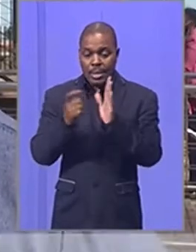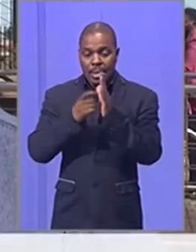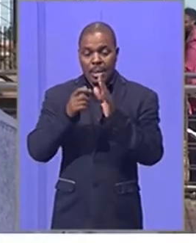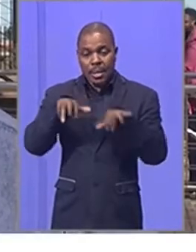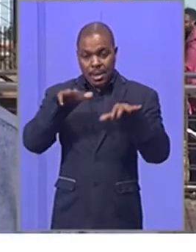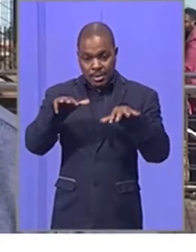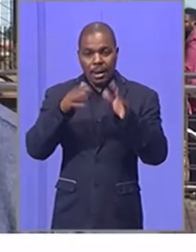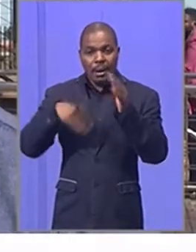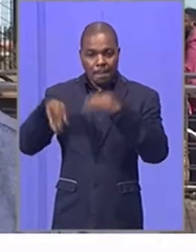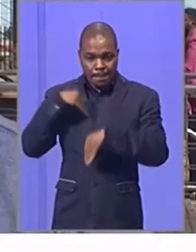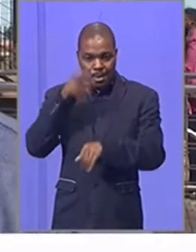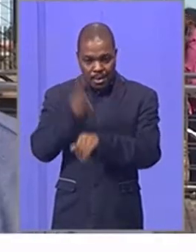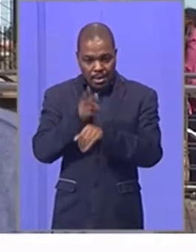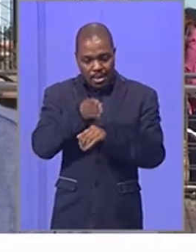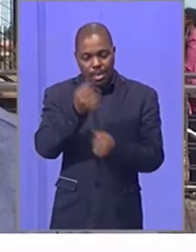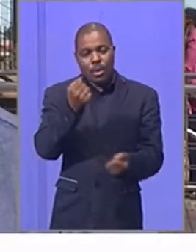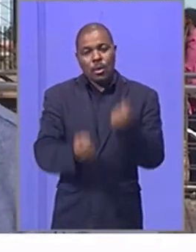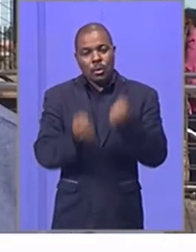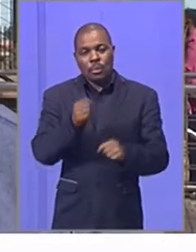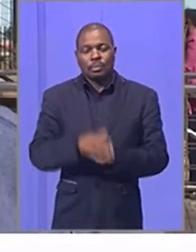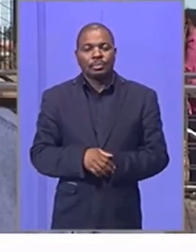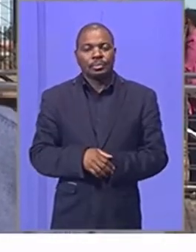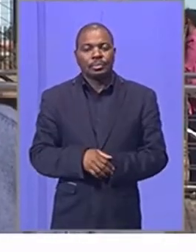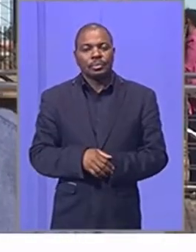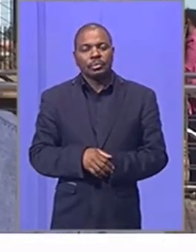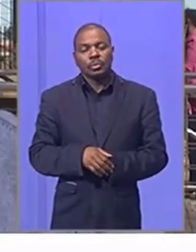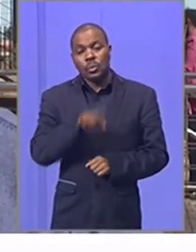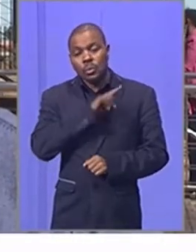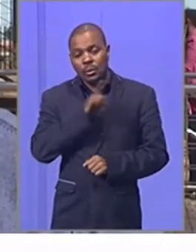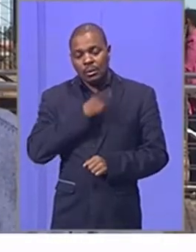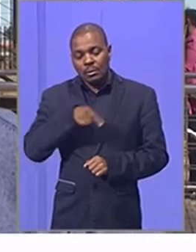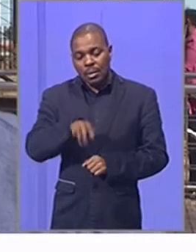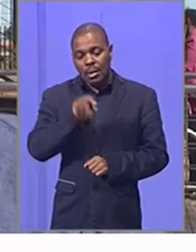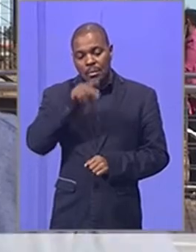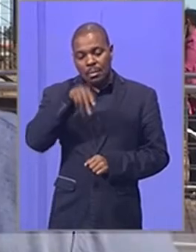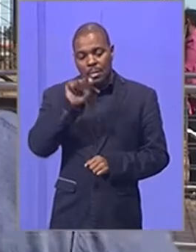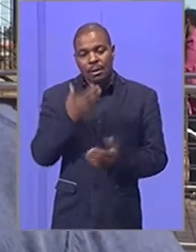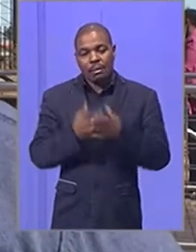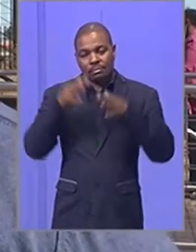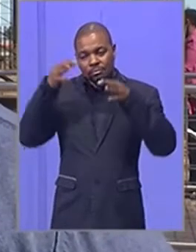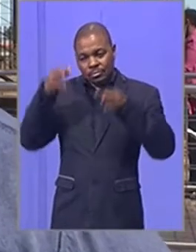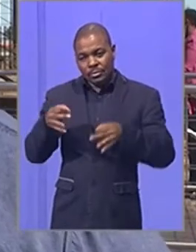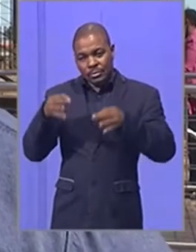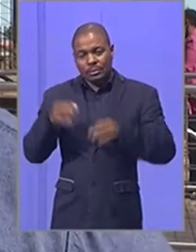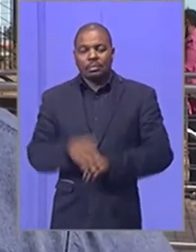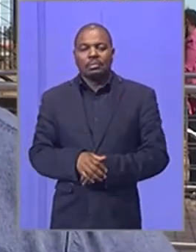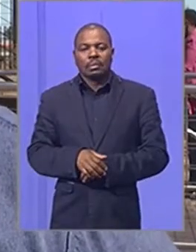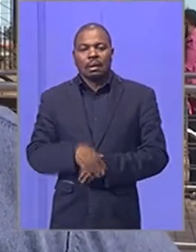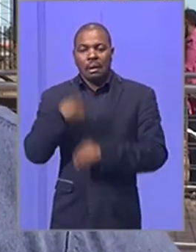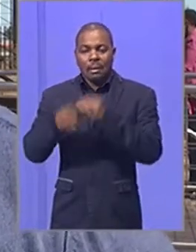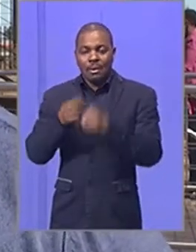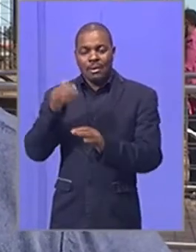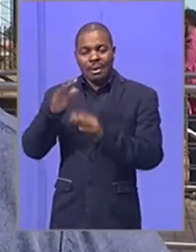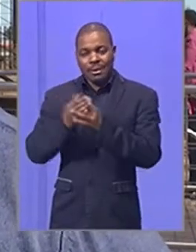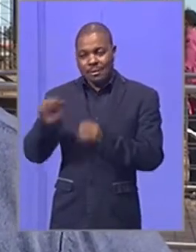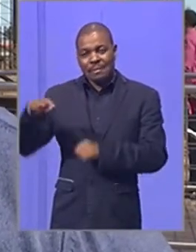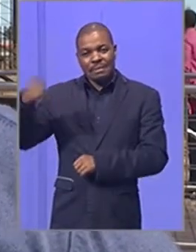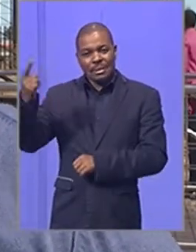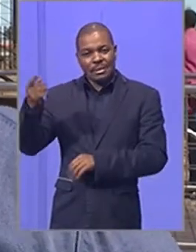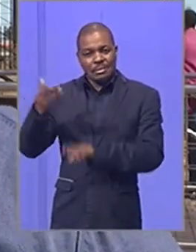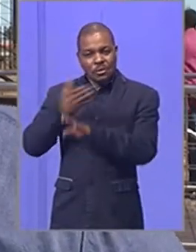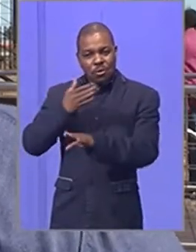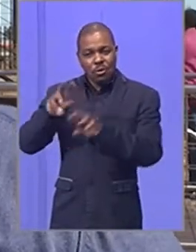hape lekgotleng lena la dinyewe for qeto e tlabe e nkuwe ke botjhotjhisi ba setjhaba ntlosong ya hae ya pele yane ya